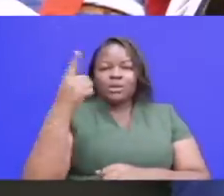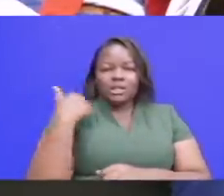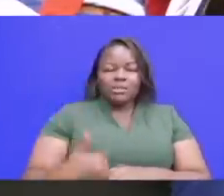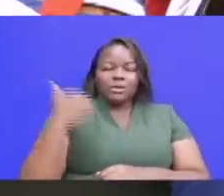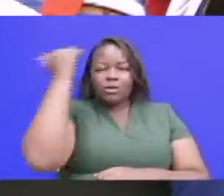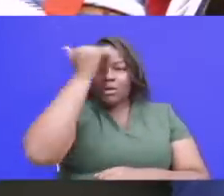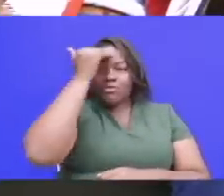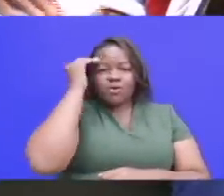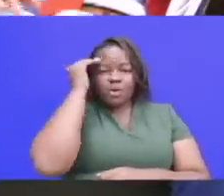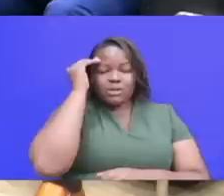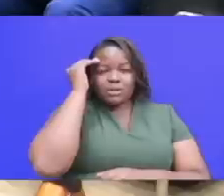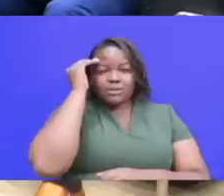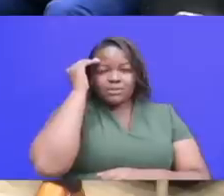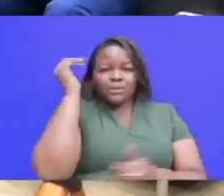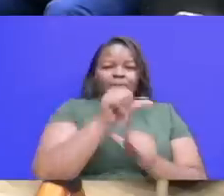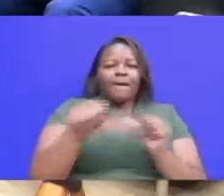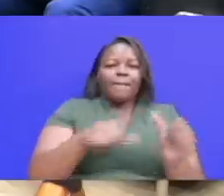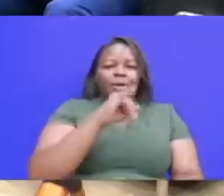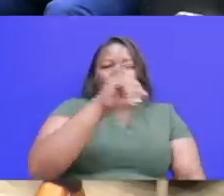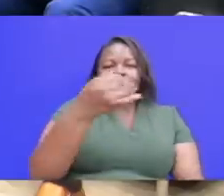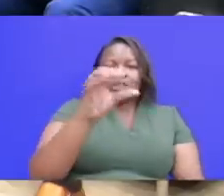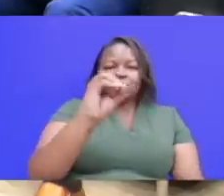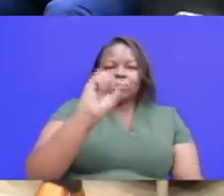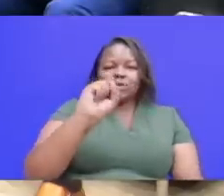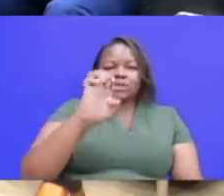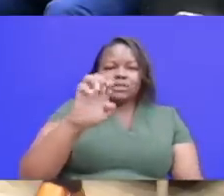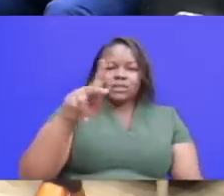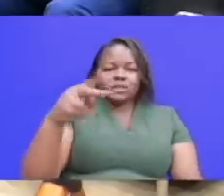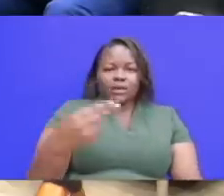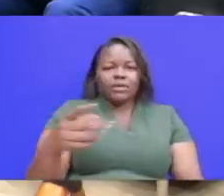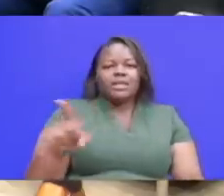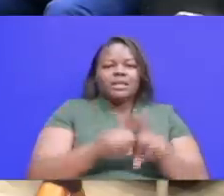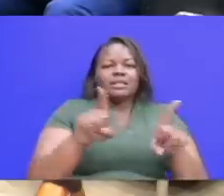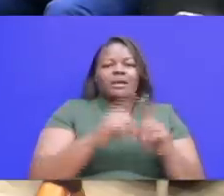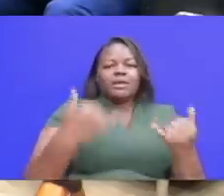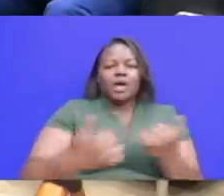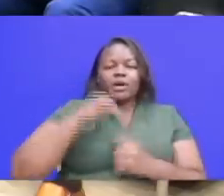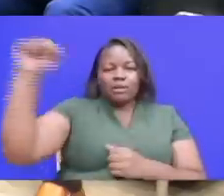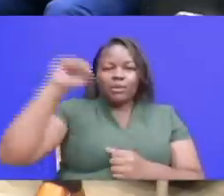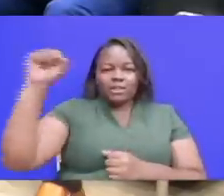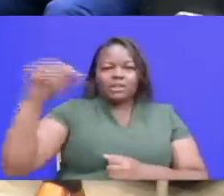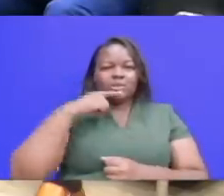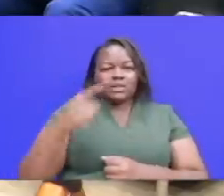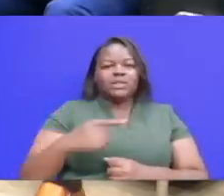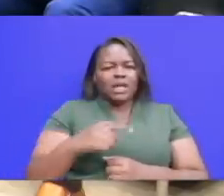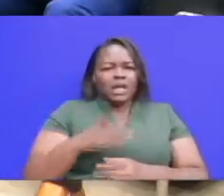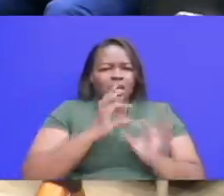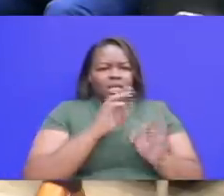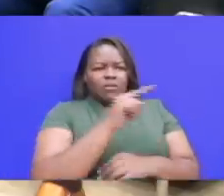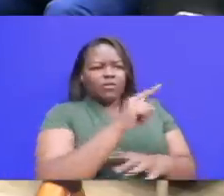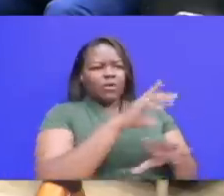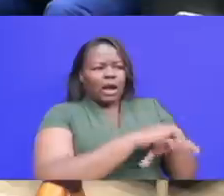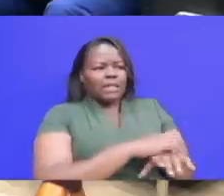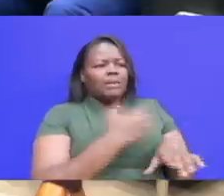forgot of Joseph. Or decided to forget. Just like now in politics, we say, Migoka kipata, iyo